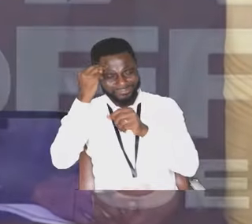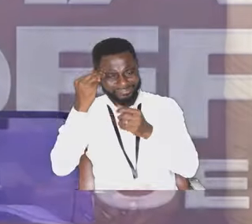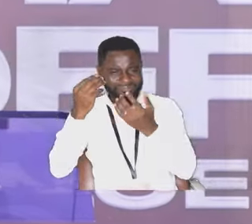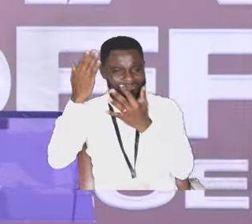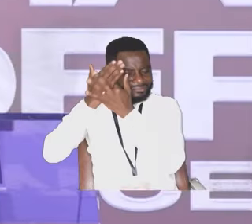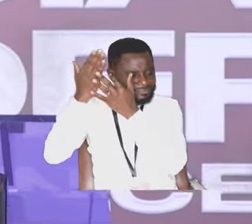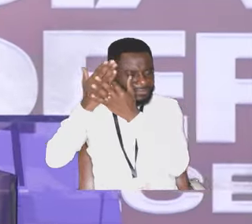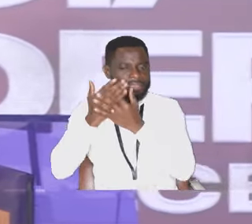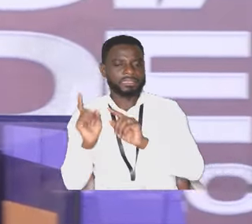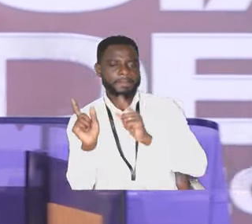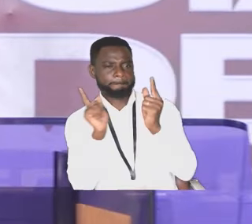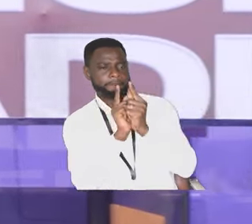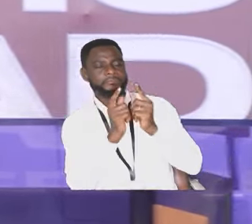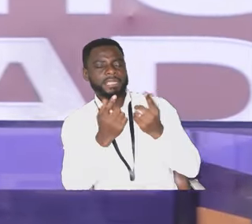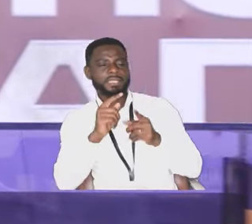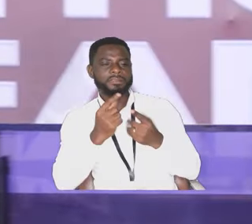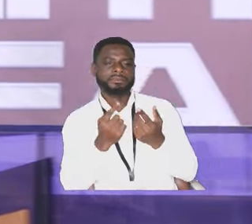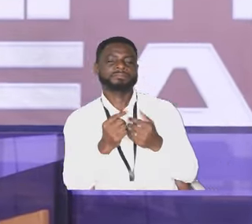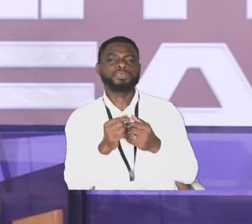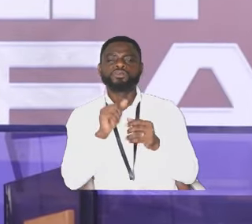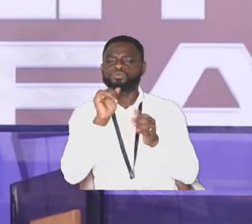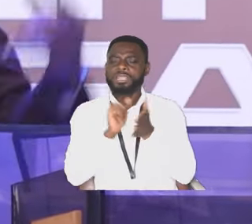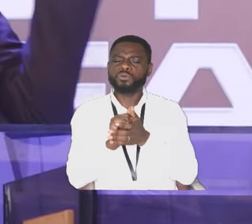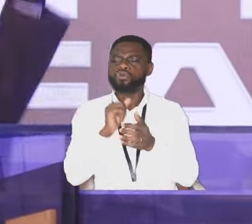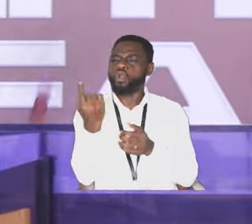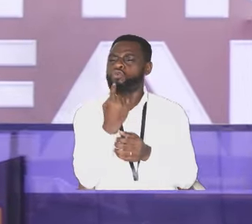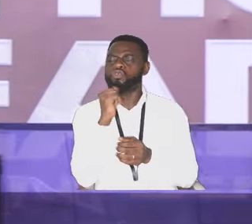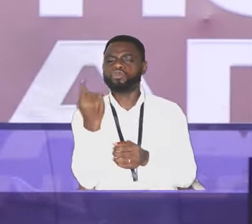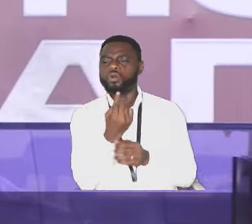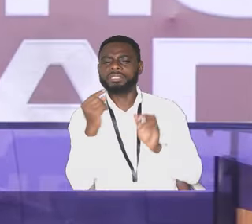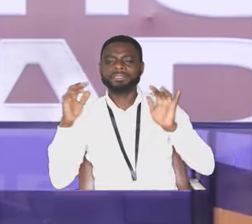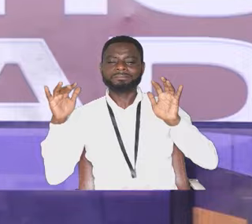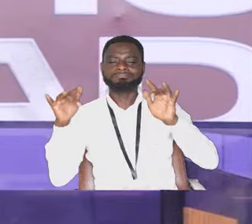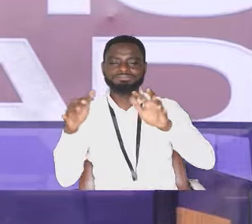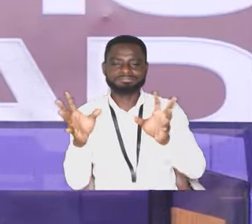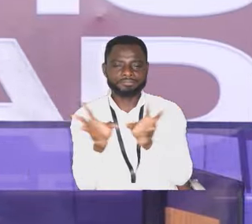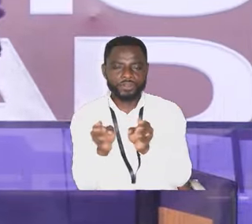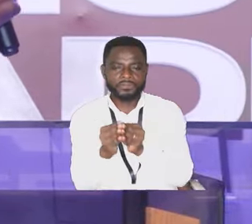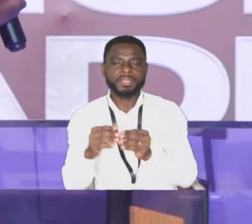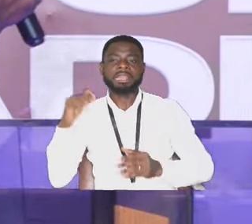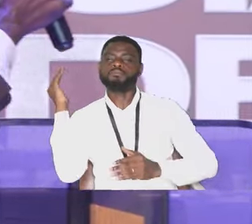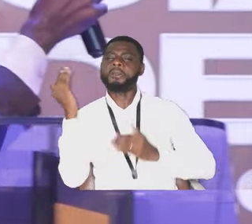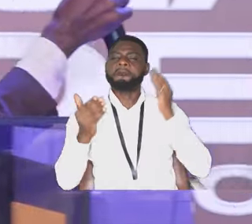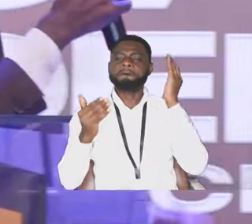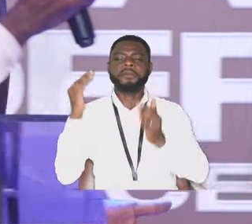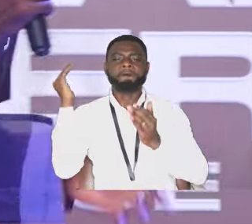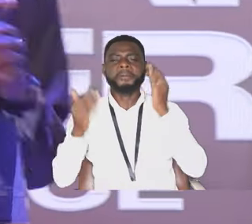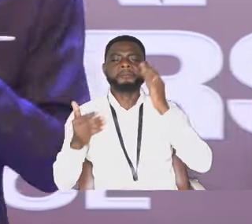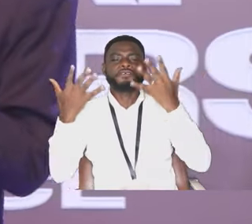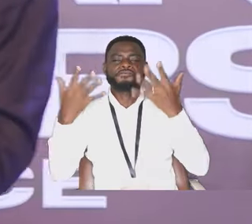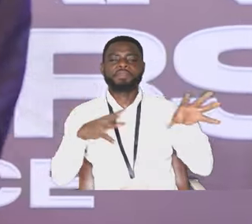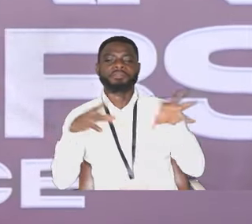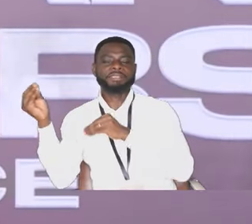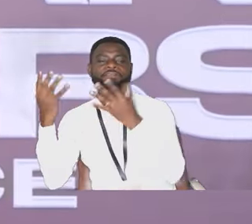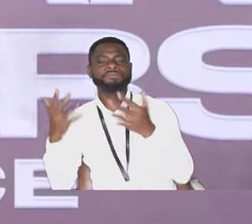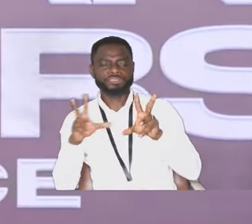we don't resort our training to flamboyant conferences where people come and then we make presentations and at the end of the day, then we are gone. So